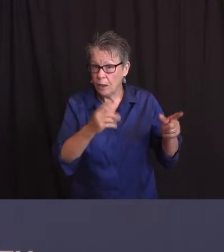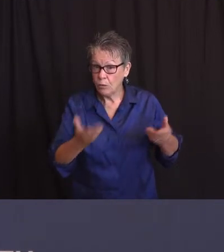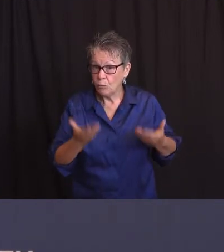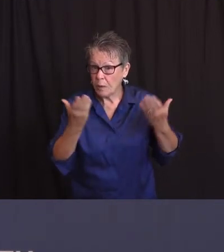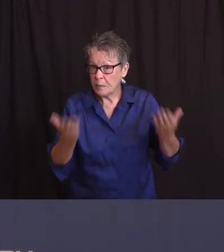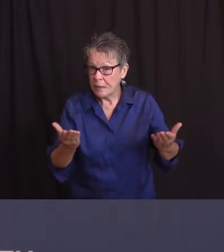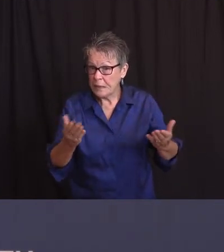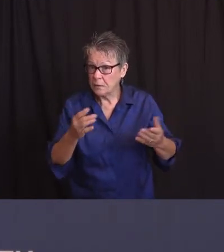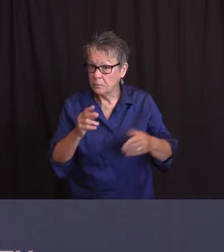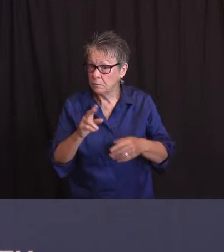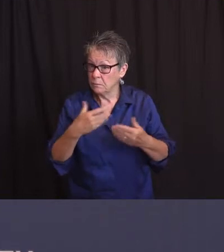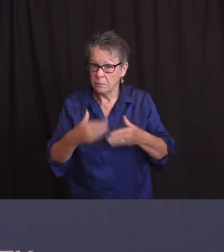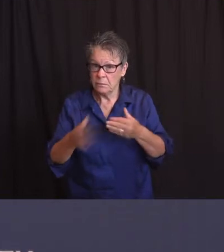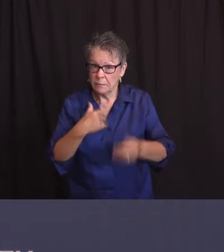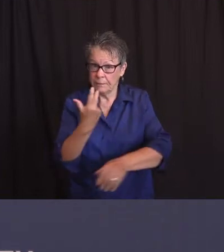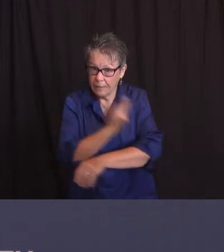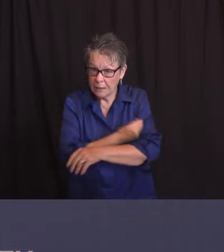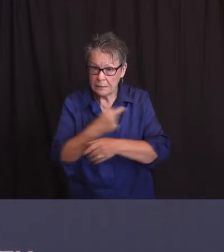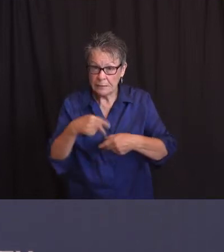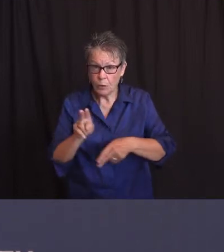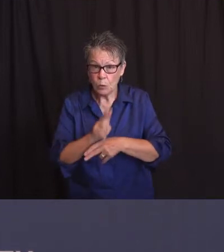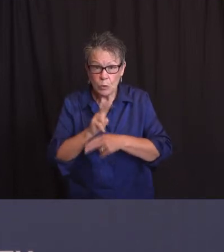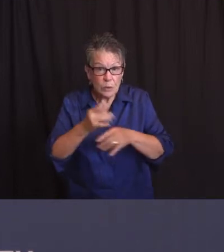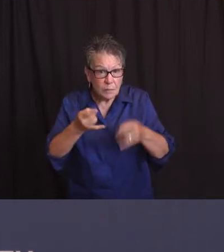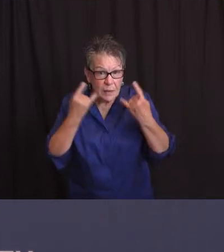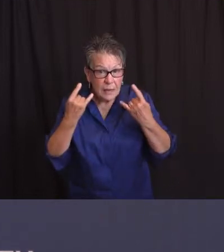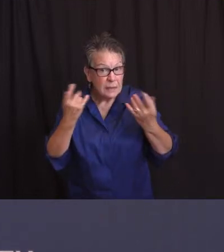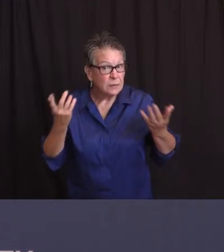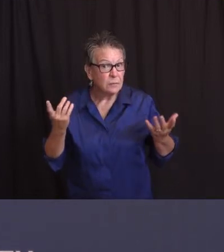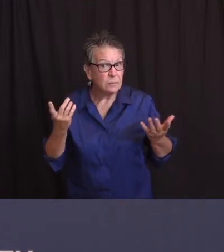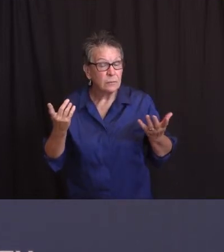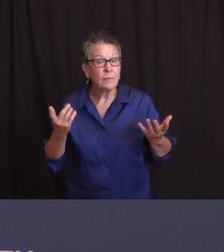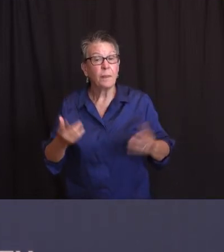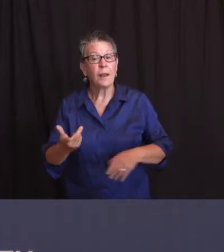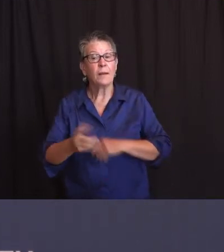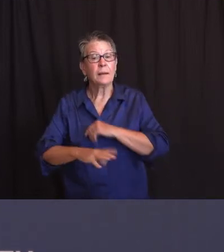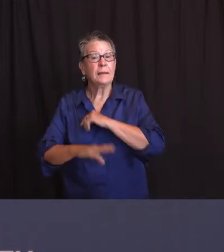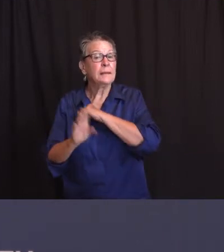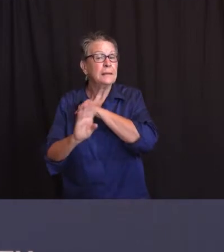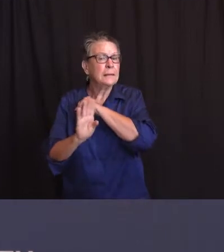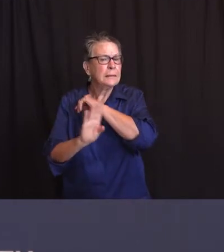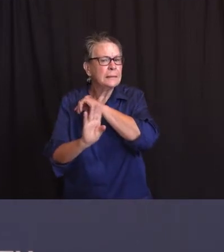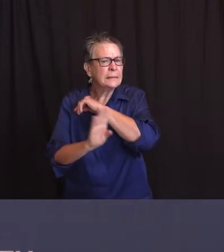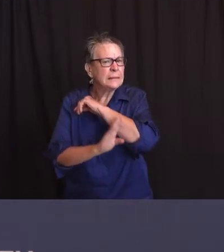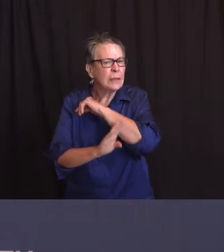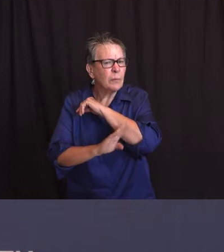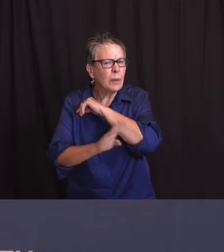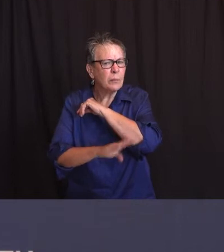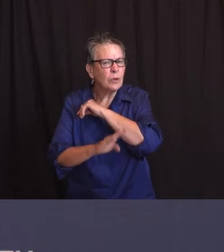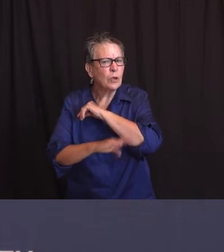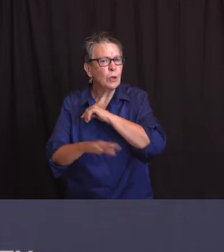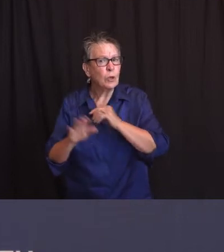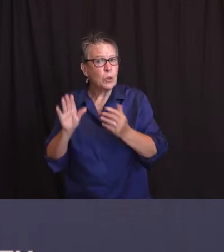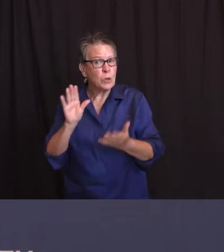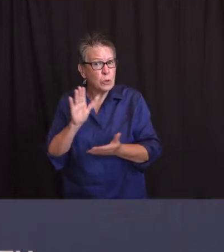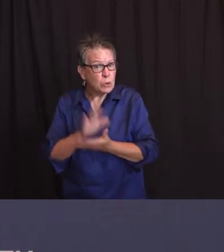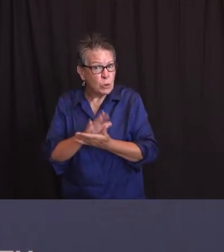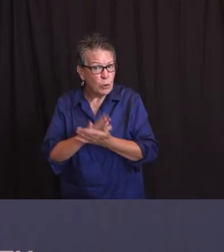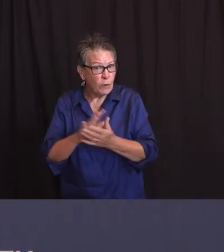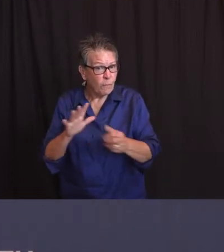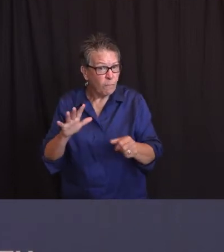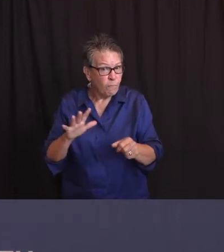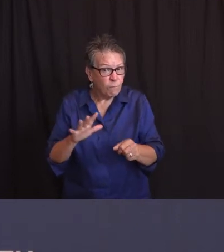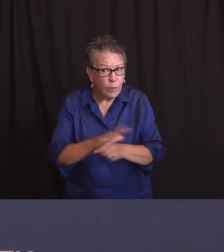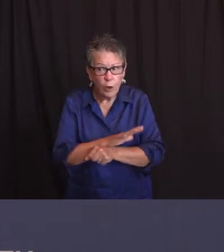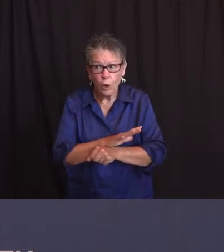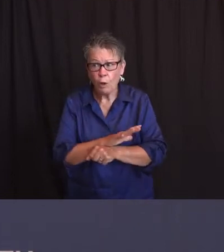this fall. Why not require those unvaccinated students to wear masks in school? And then finally,